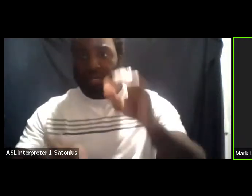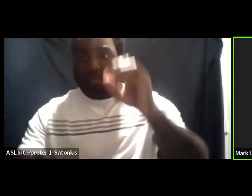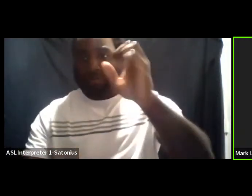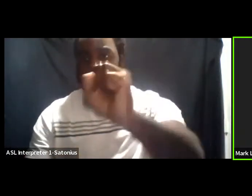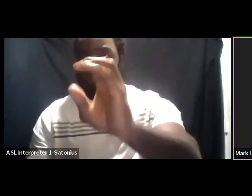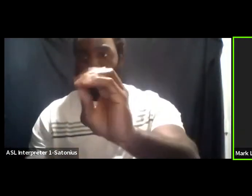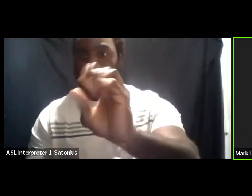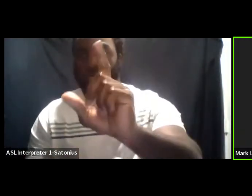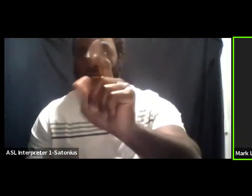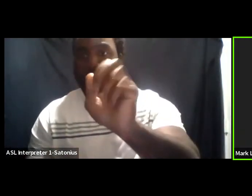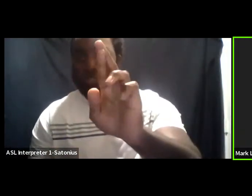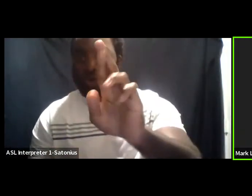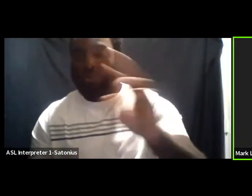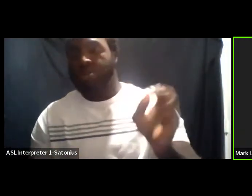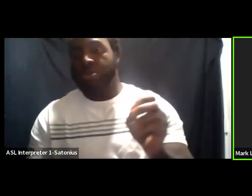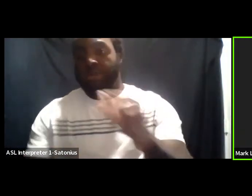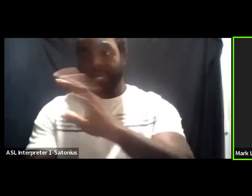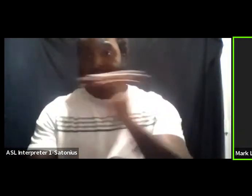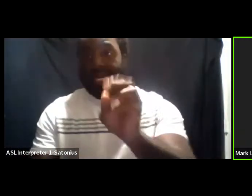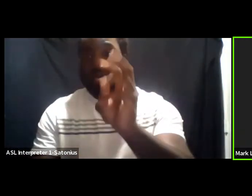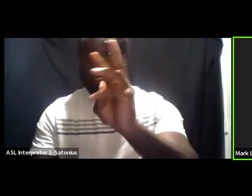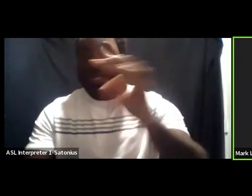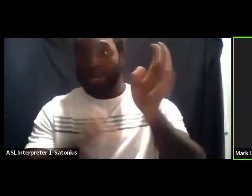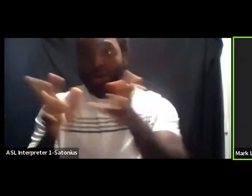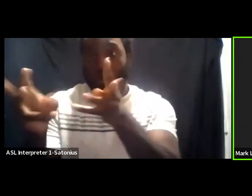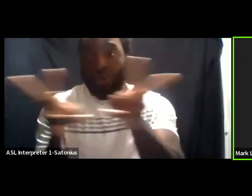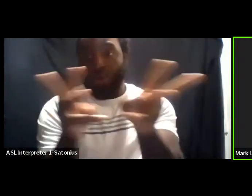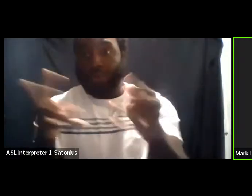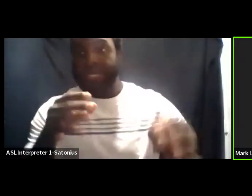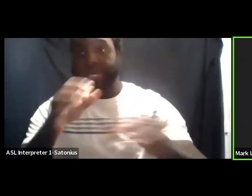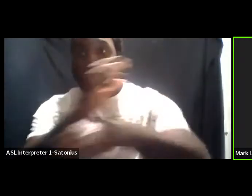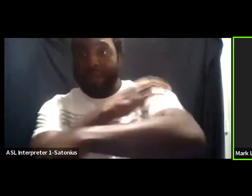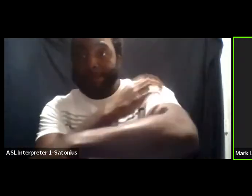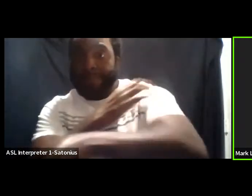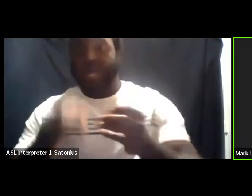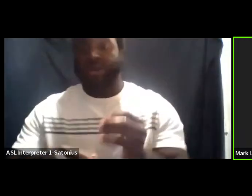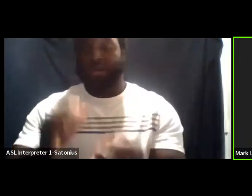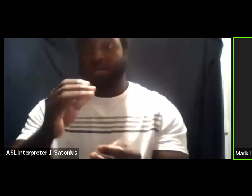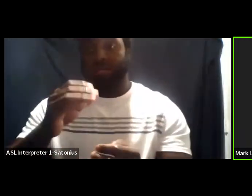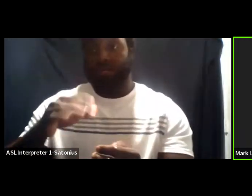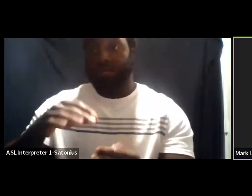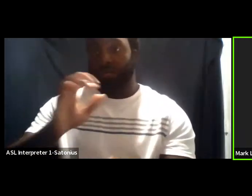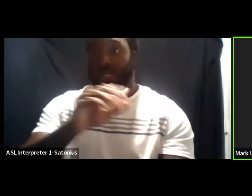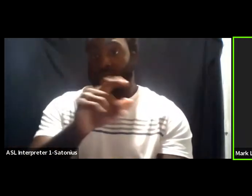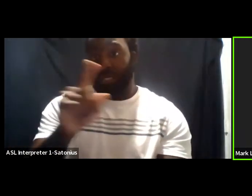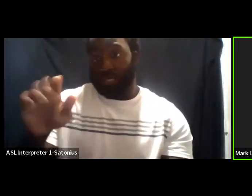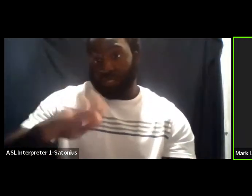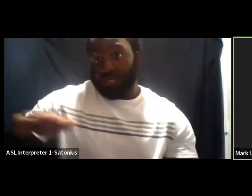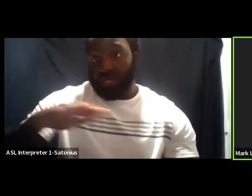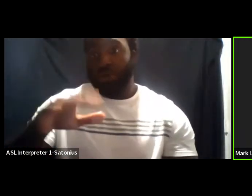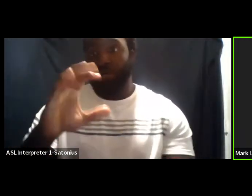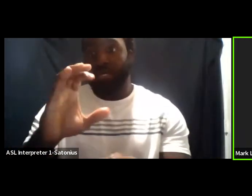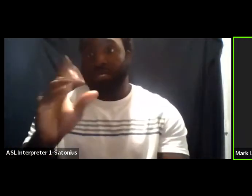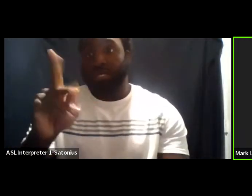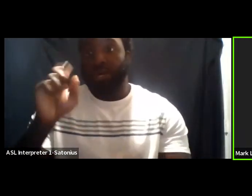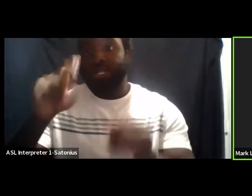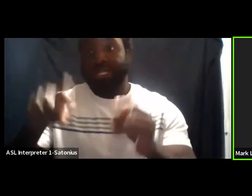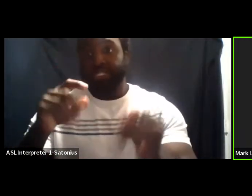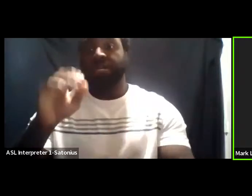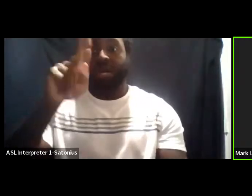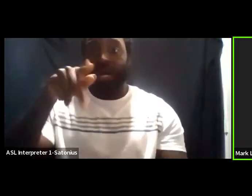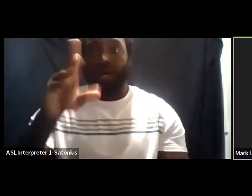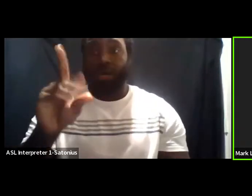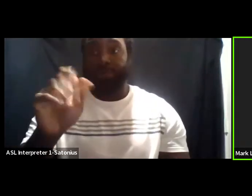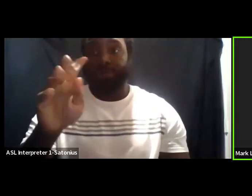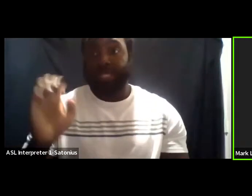power, more advanced power storage facilities. The zoning code needs to be updated to enable